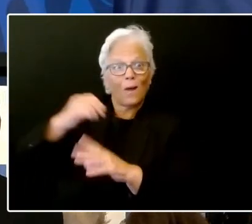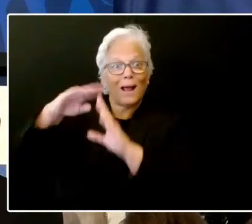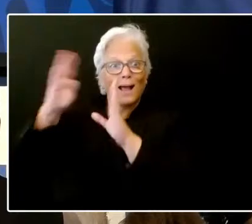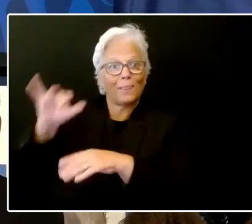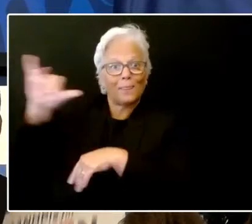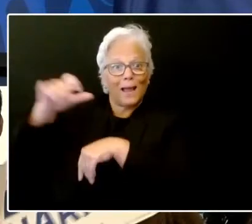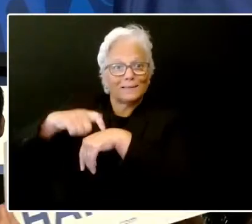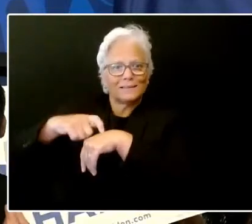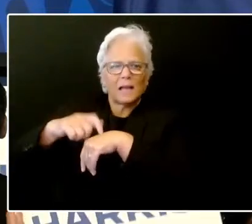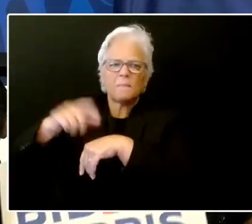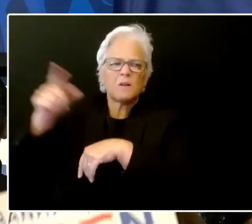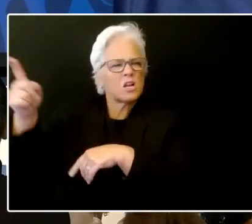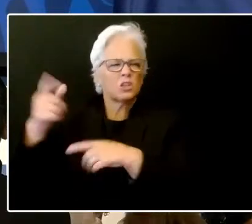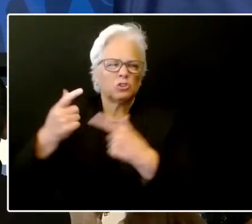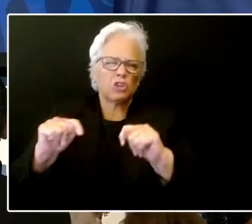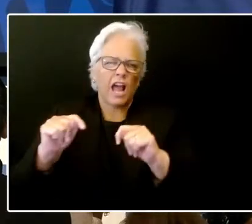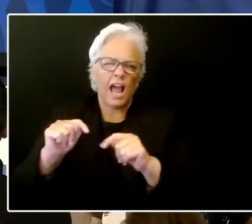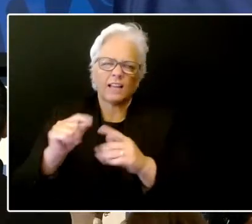those days?